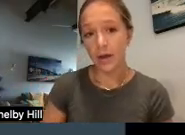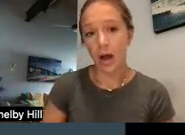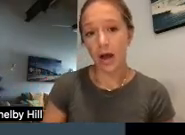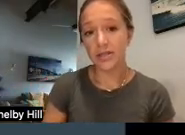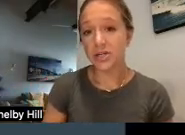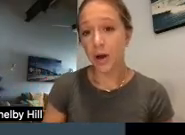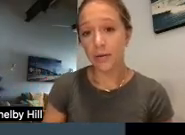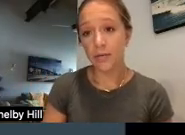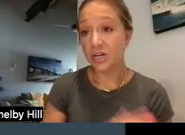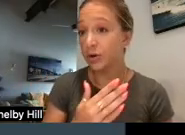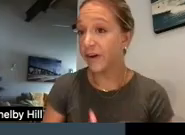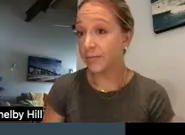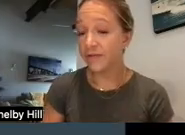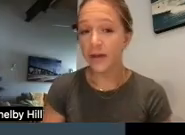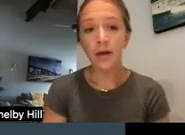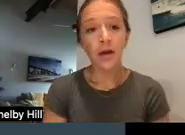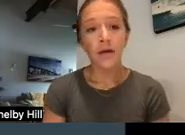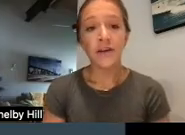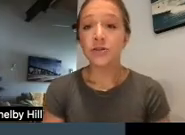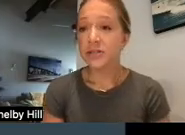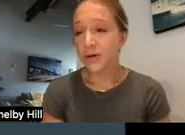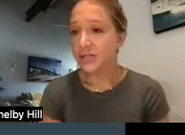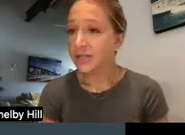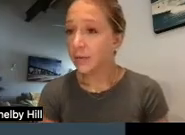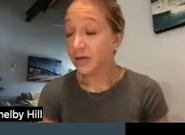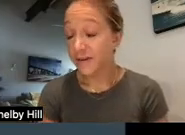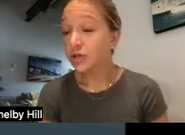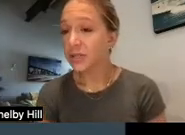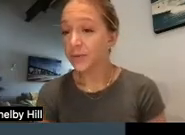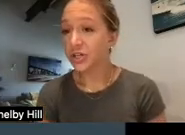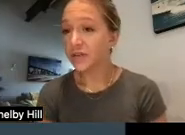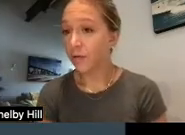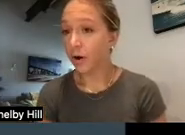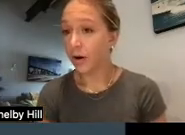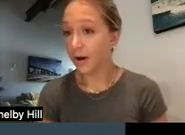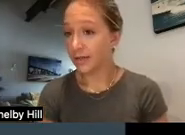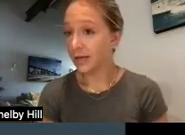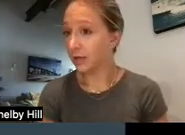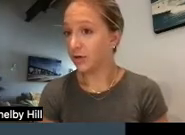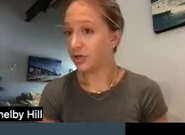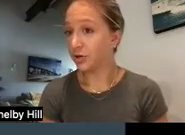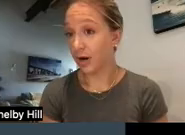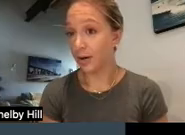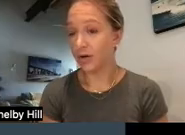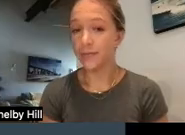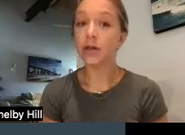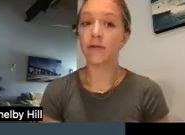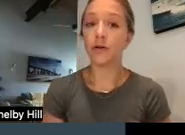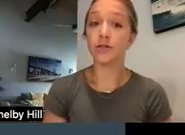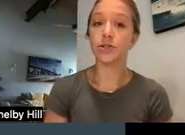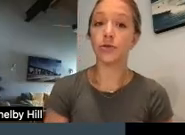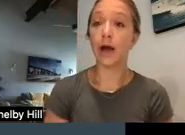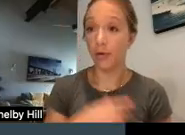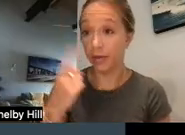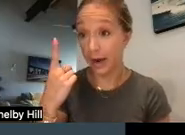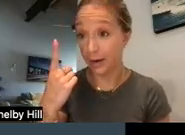spelling. I'll touch upon each one very briefly. Facial expressions for American Sign Language grammar typically